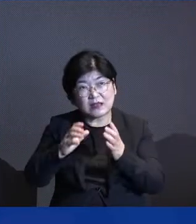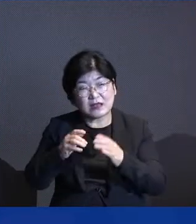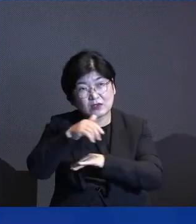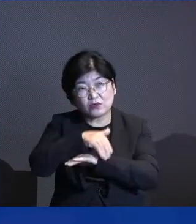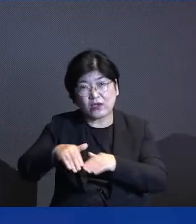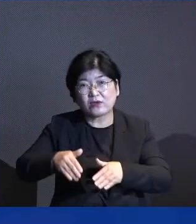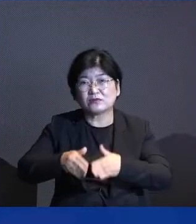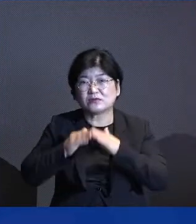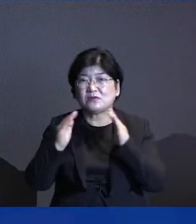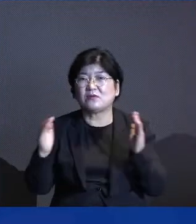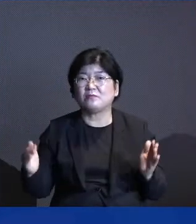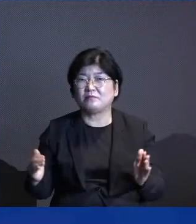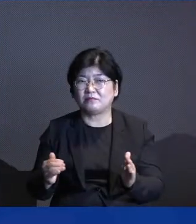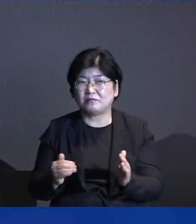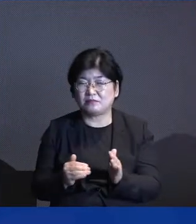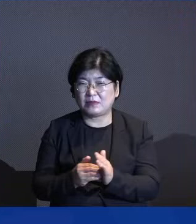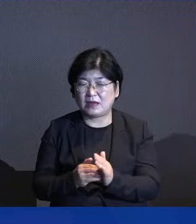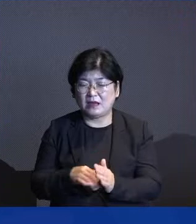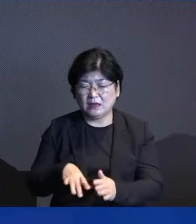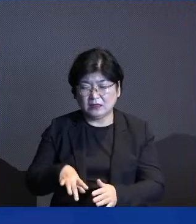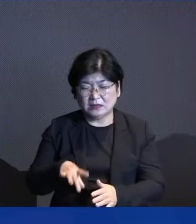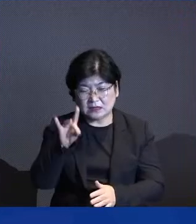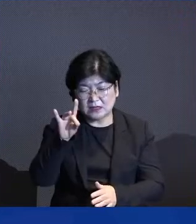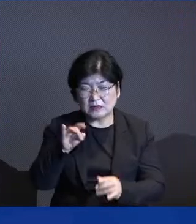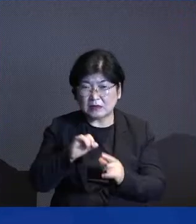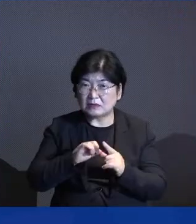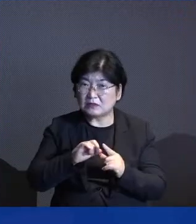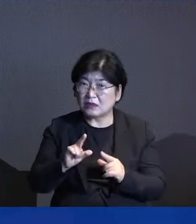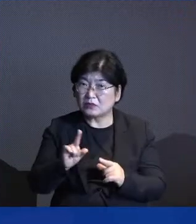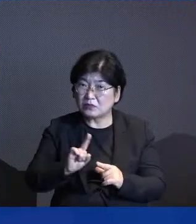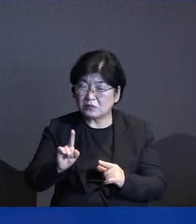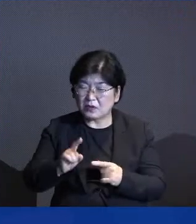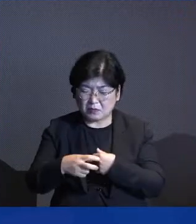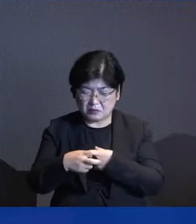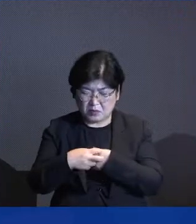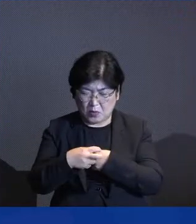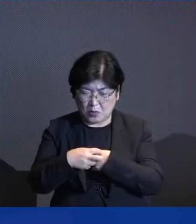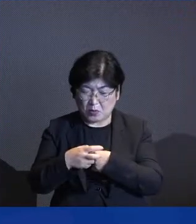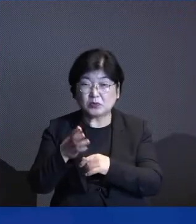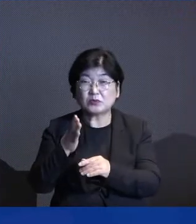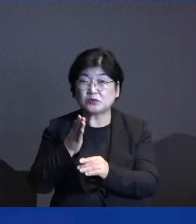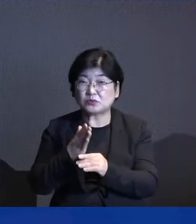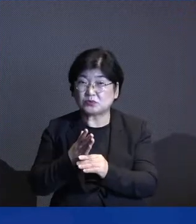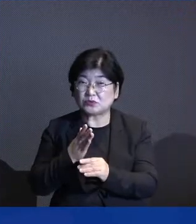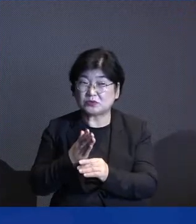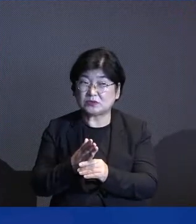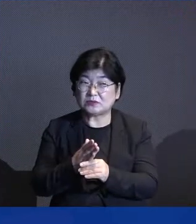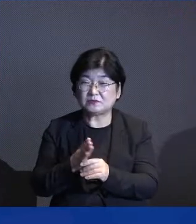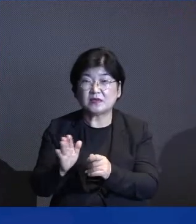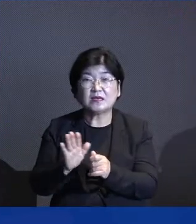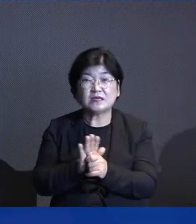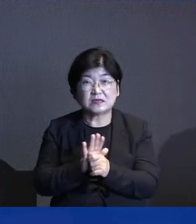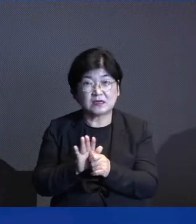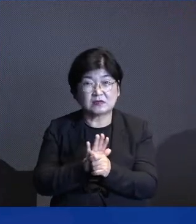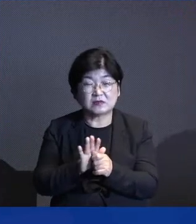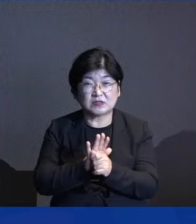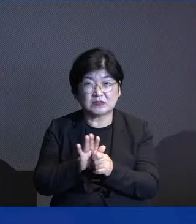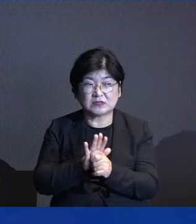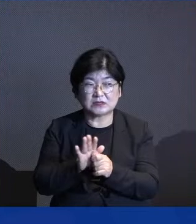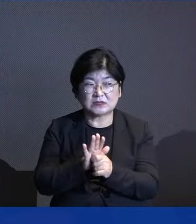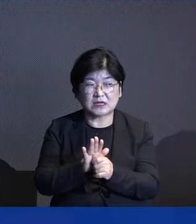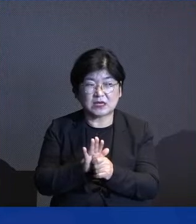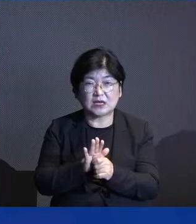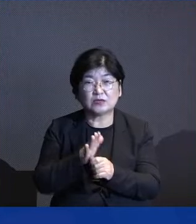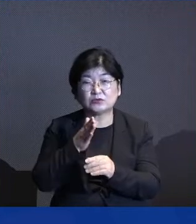beginning, it was mostly medically oriented model, and it also focused on prevention. So